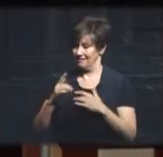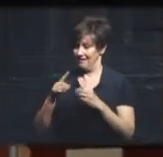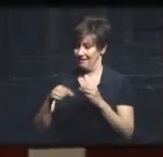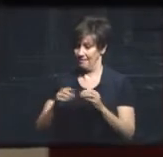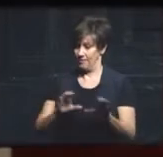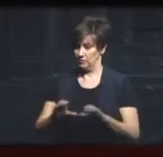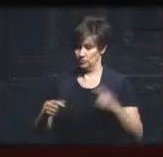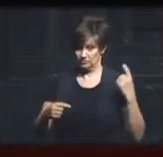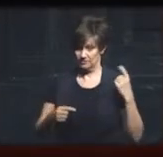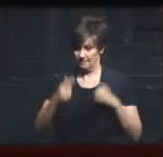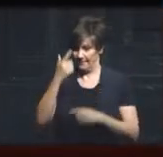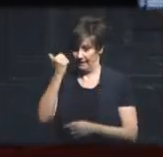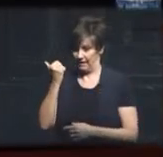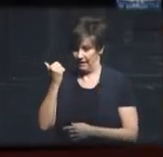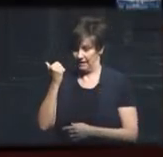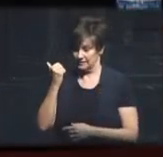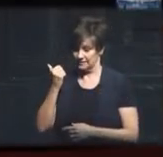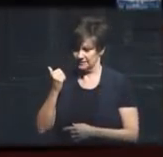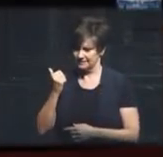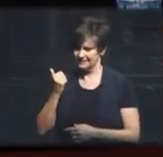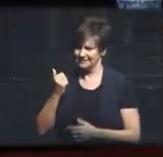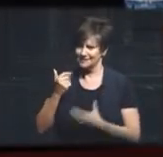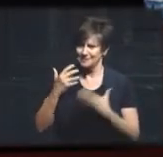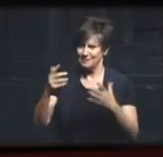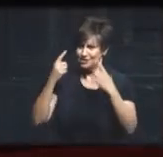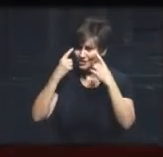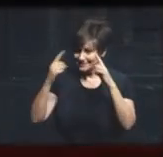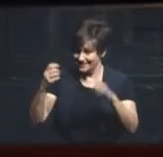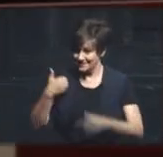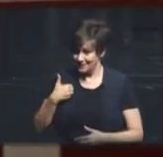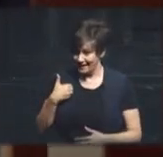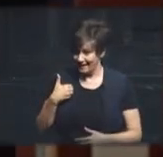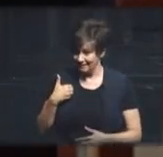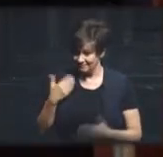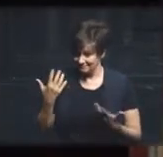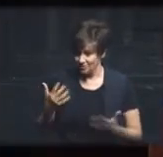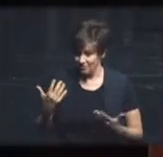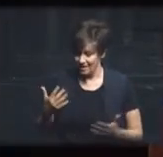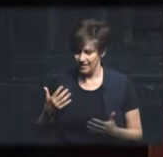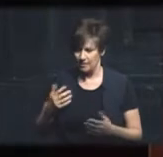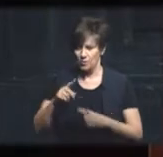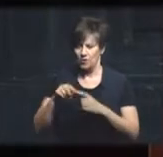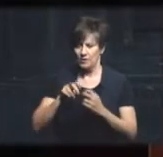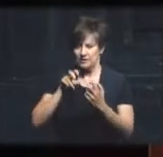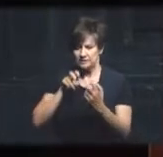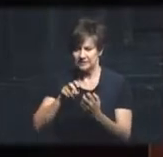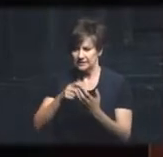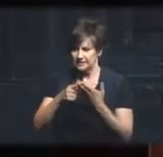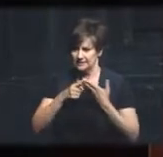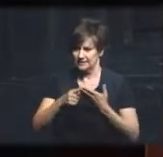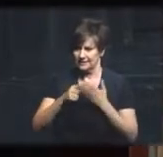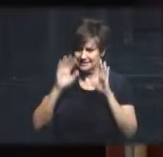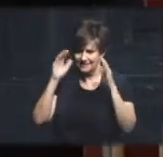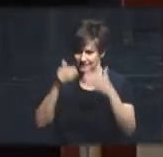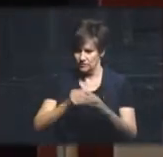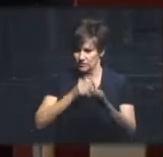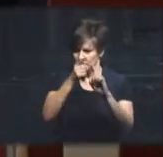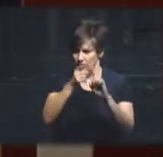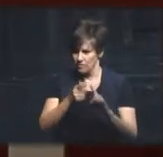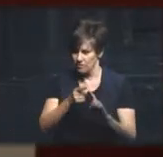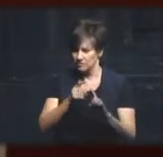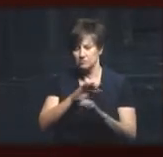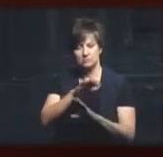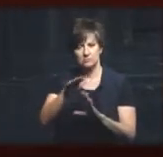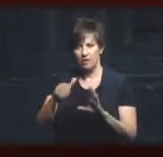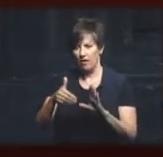we're doing here, because as much success as we've had, when we sit down and talk about these focus goals, all of which